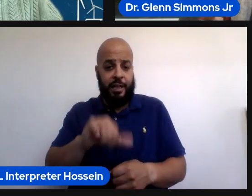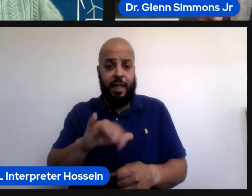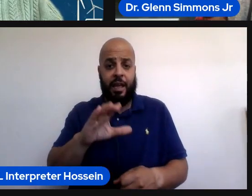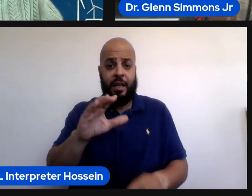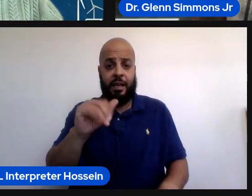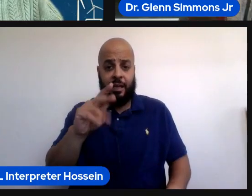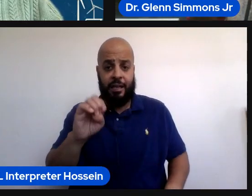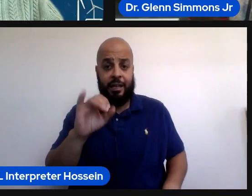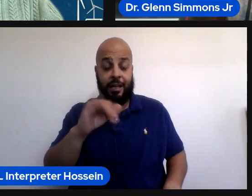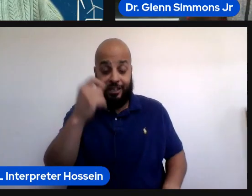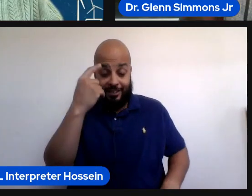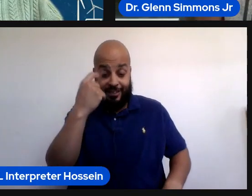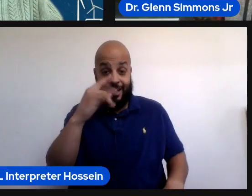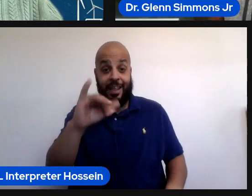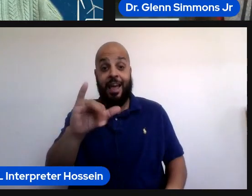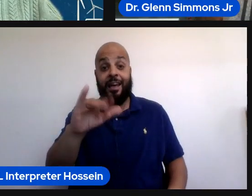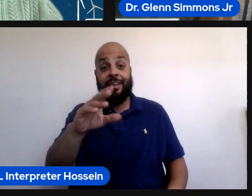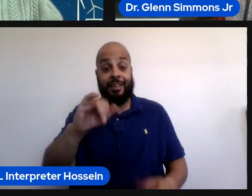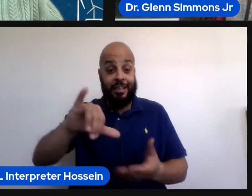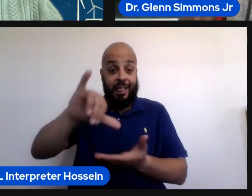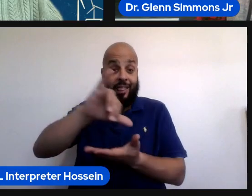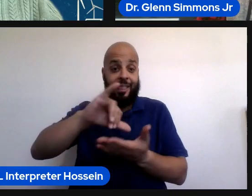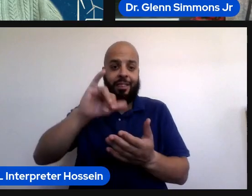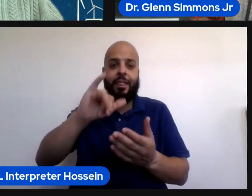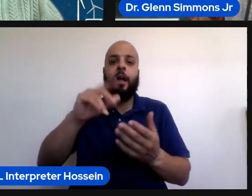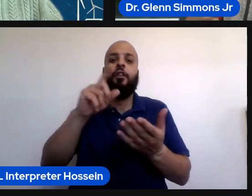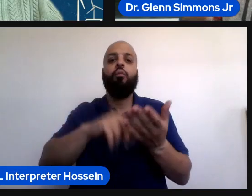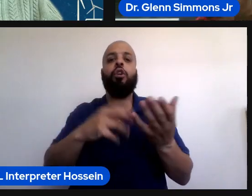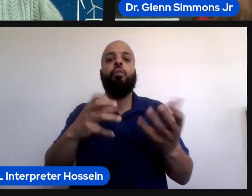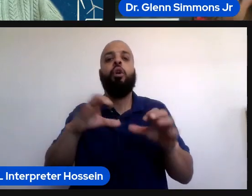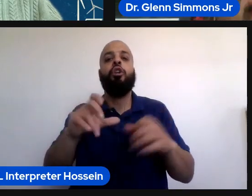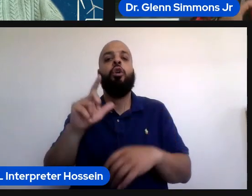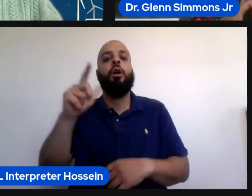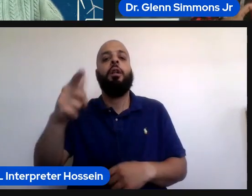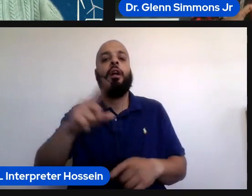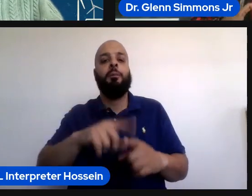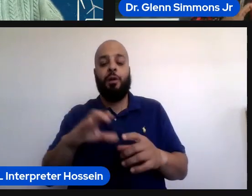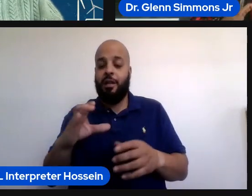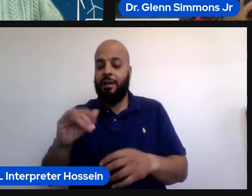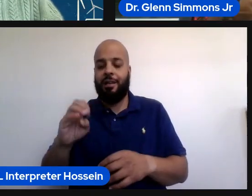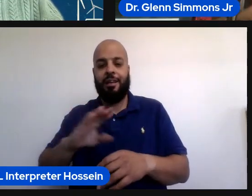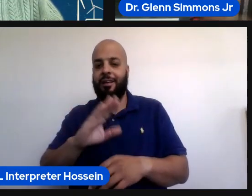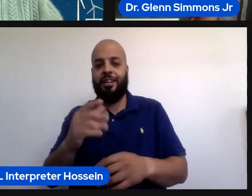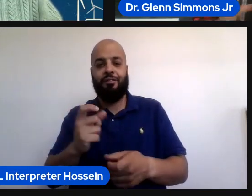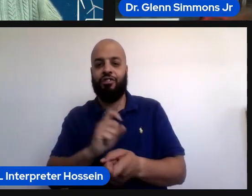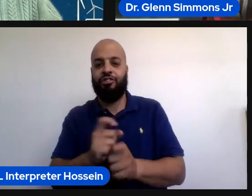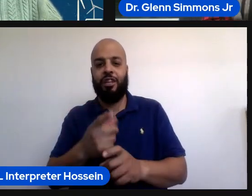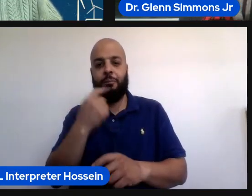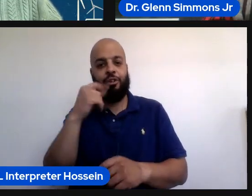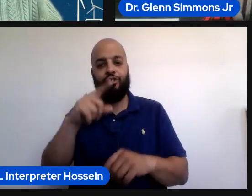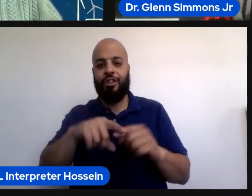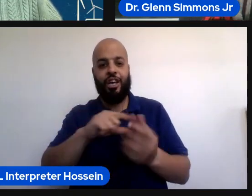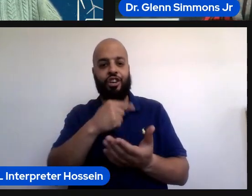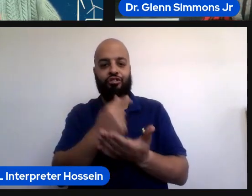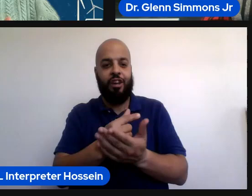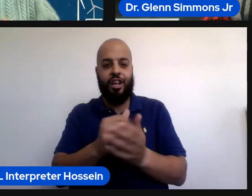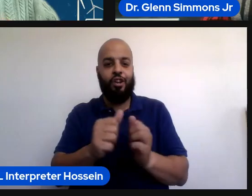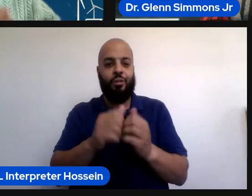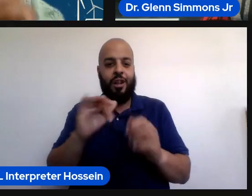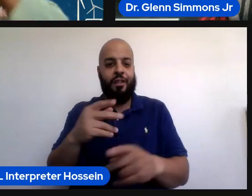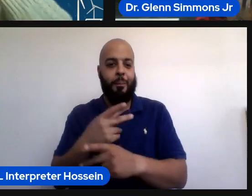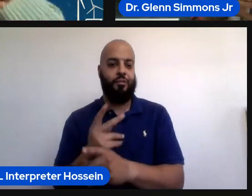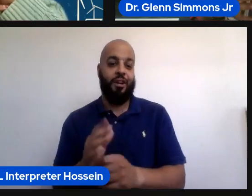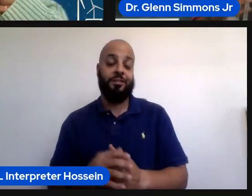your icing is you doing the exact thing you want to do later. But the cake doesn't change because you can't graduate without the product.